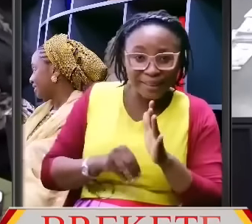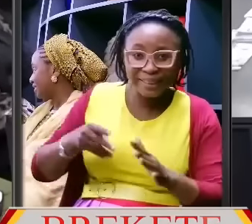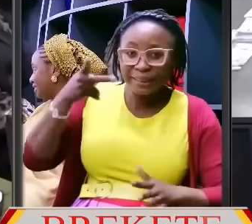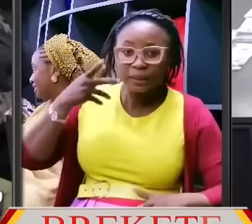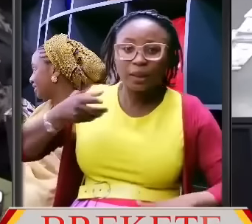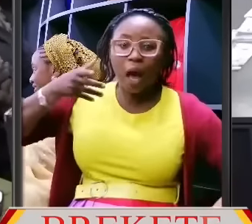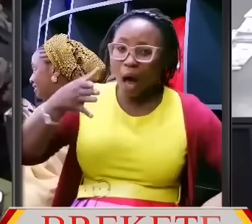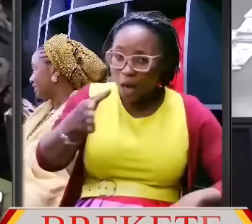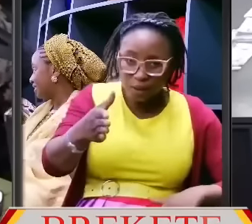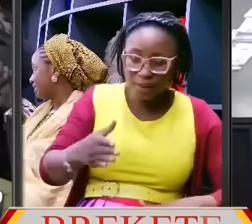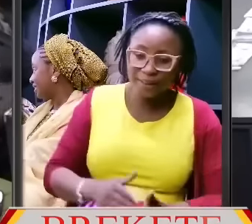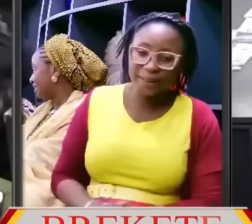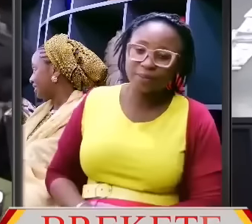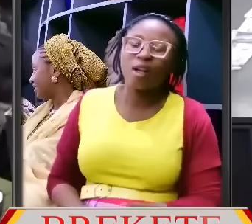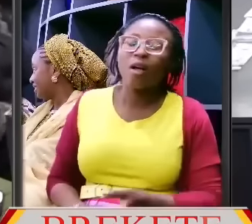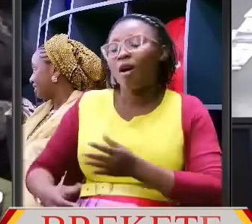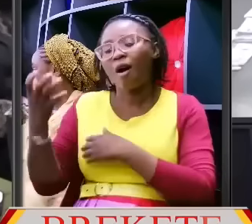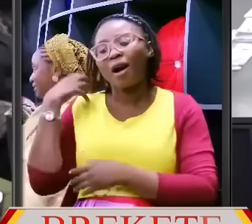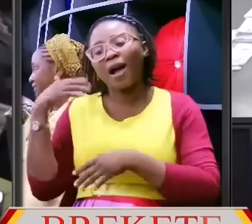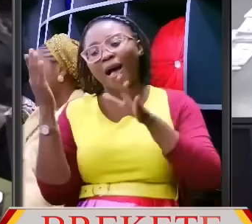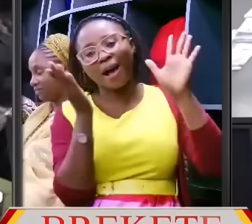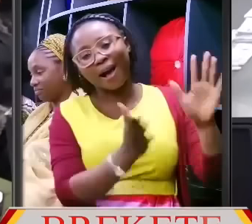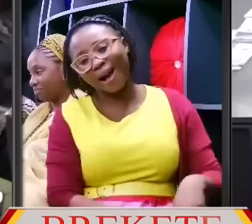the Ogasa, handshake. Ogasa, leave that thing.